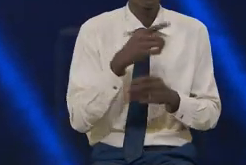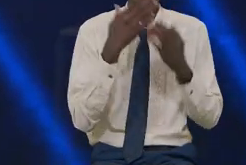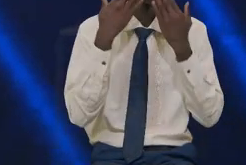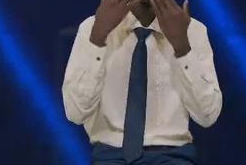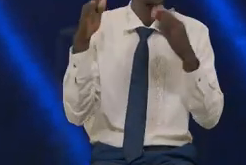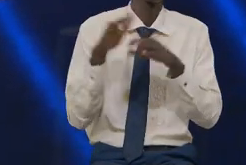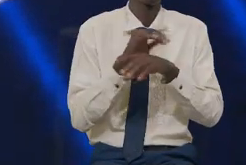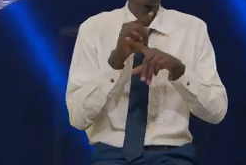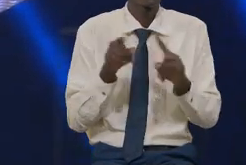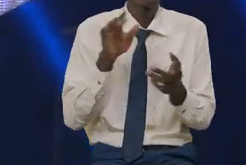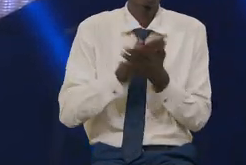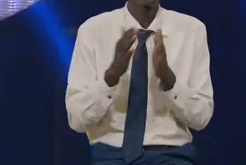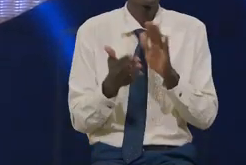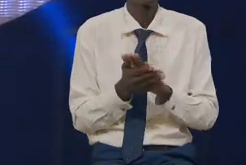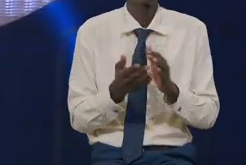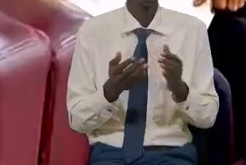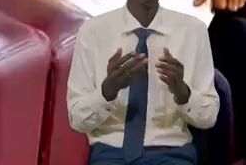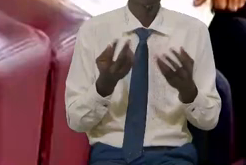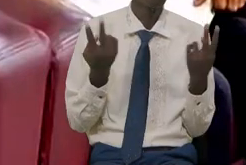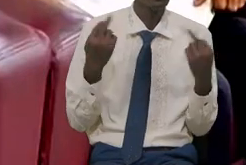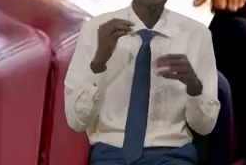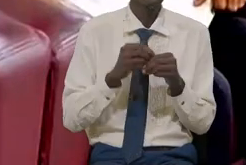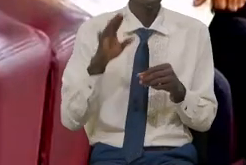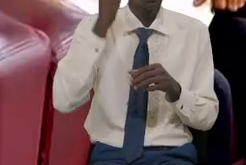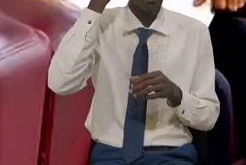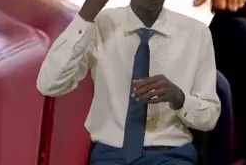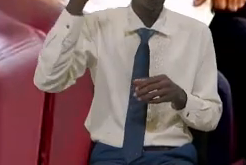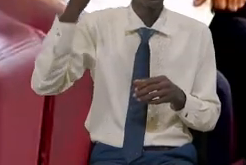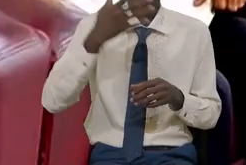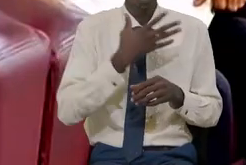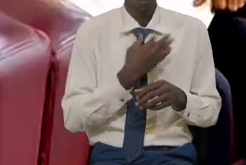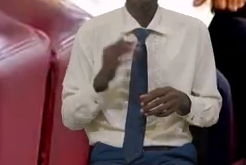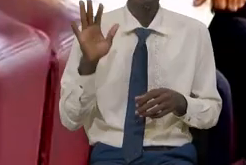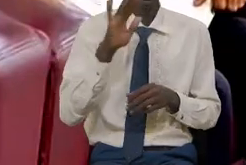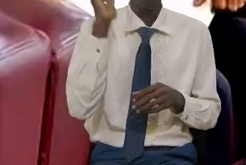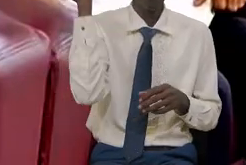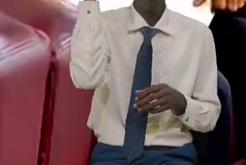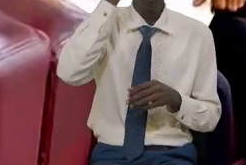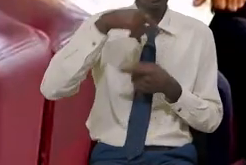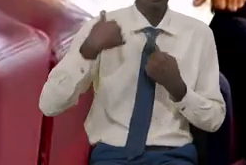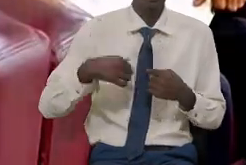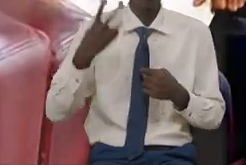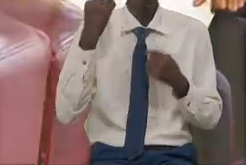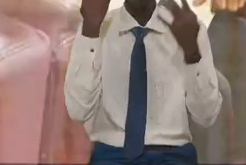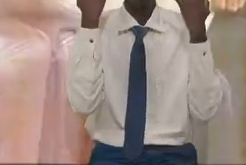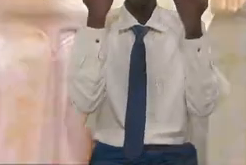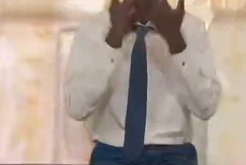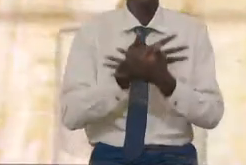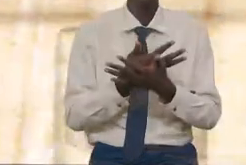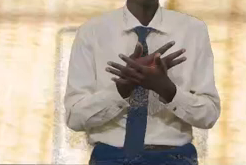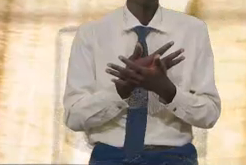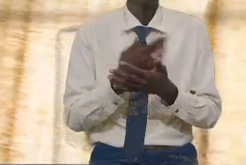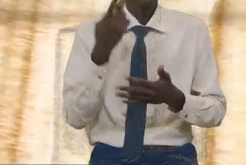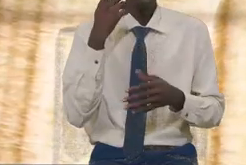became vain in their imaginations, and their foolish heart was darkened. We're looking at